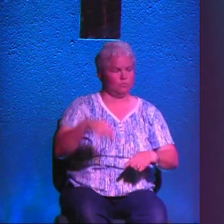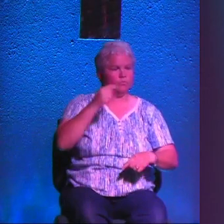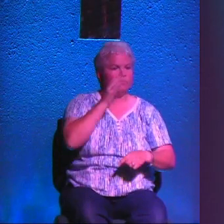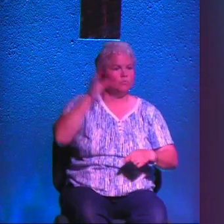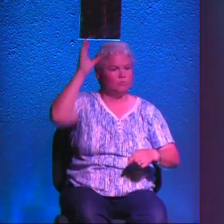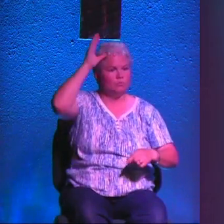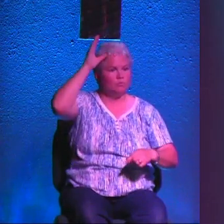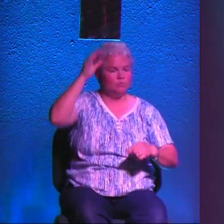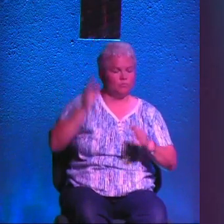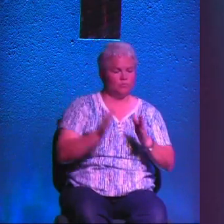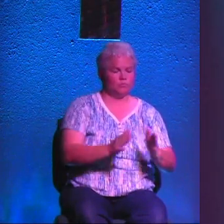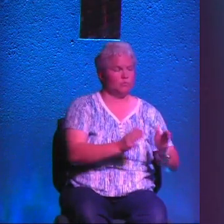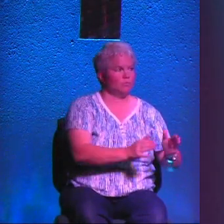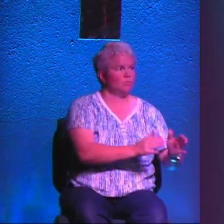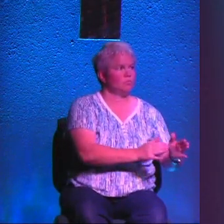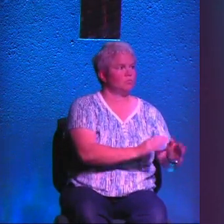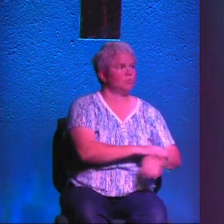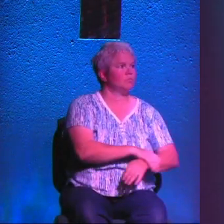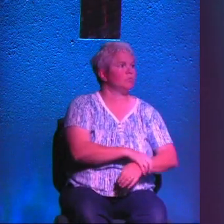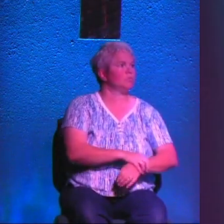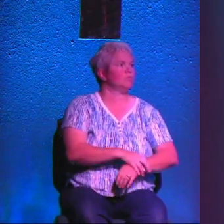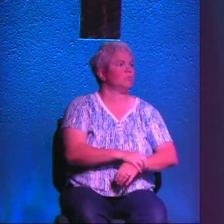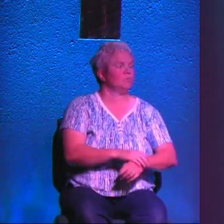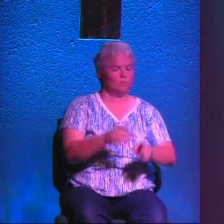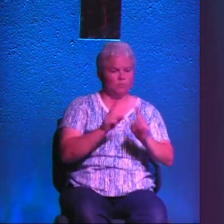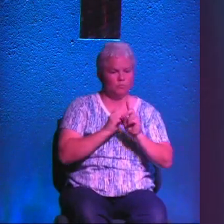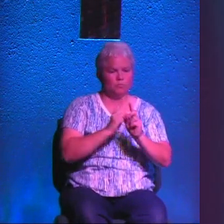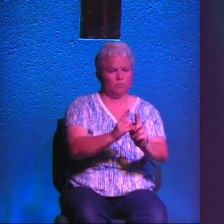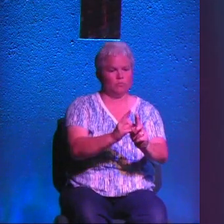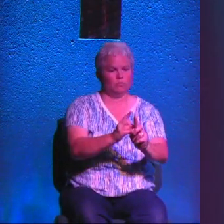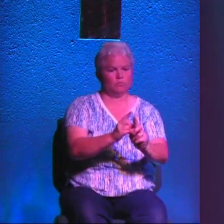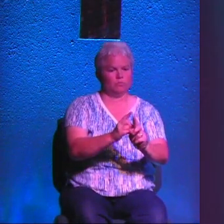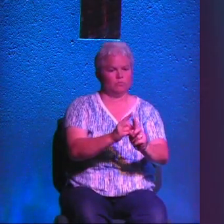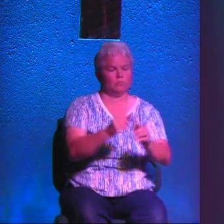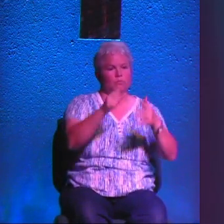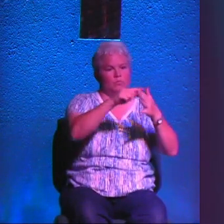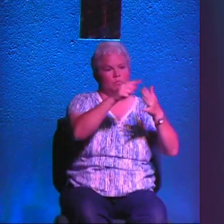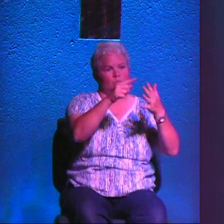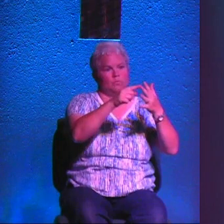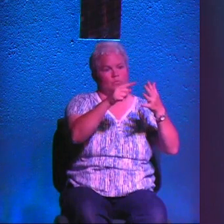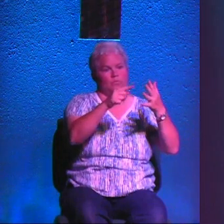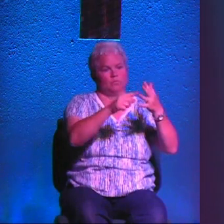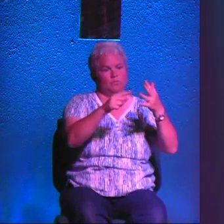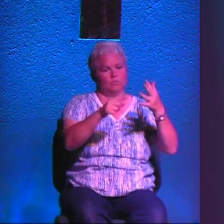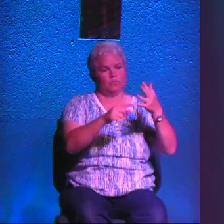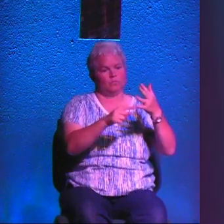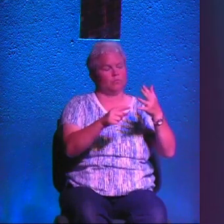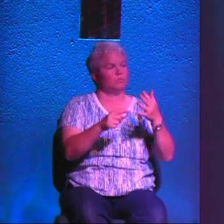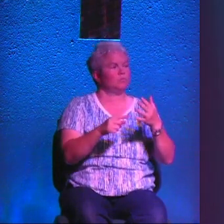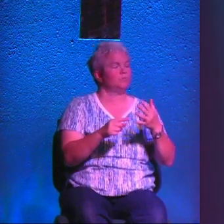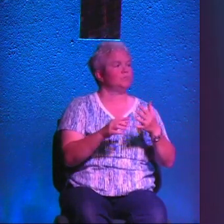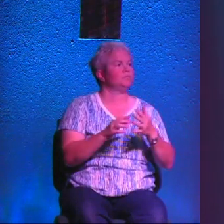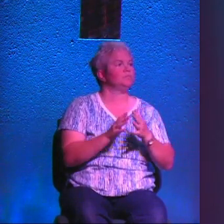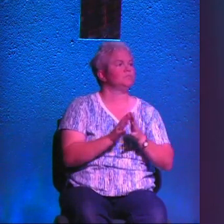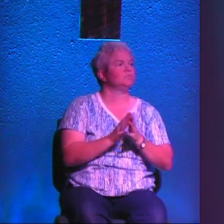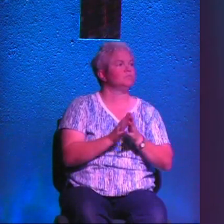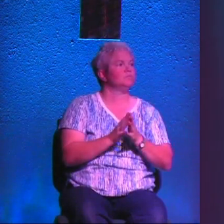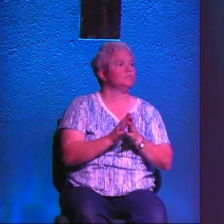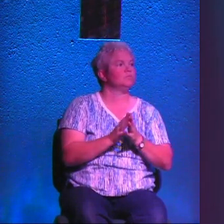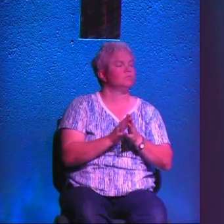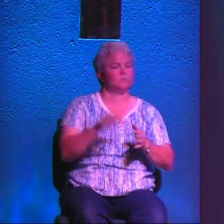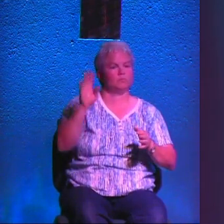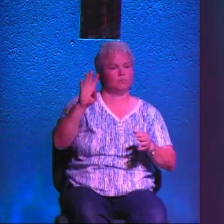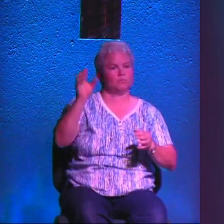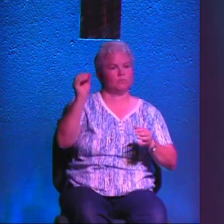Yeah, it's their rules, but we will follow those rules. The main part is just being there down there and pray.